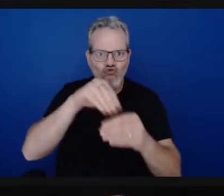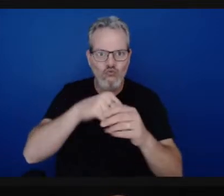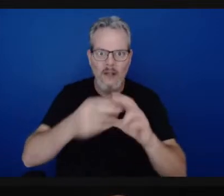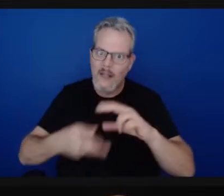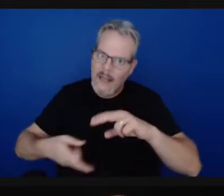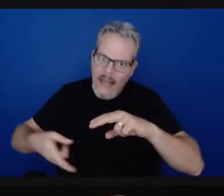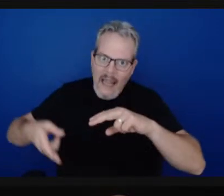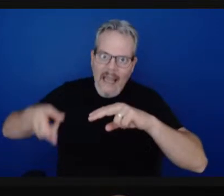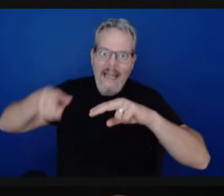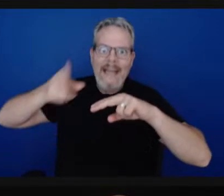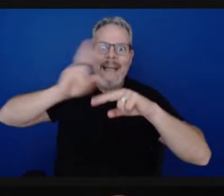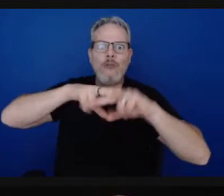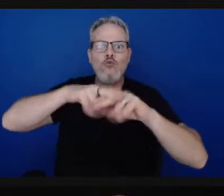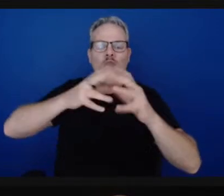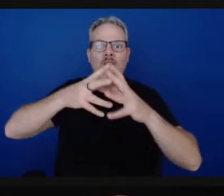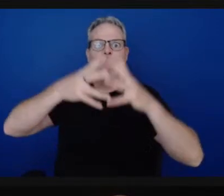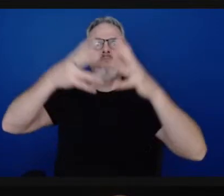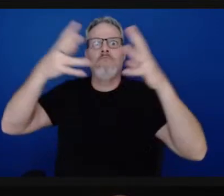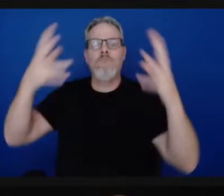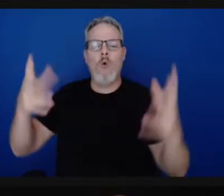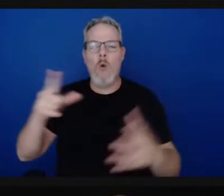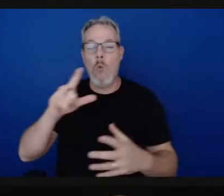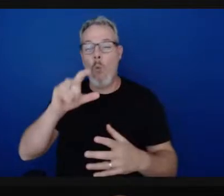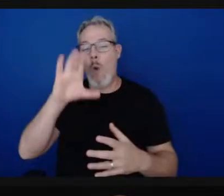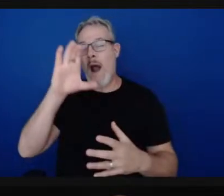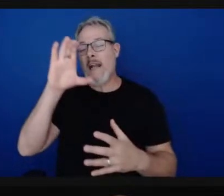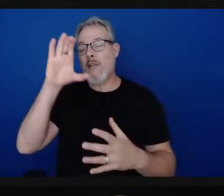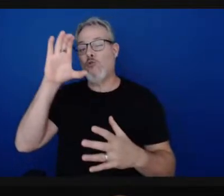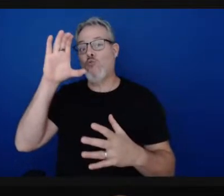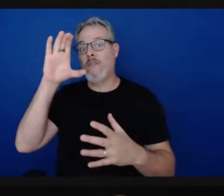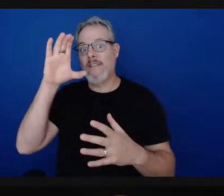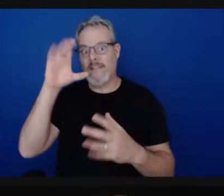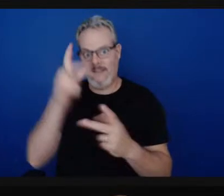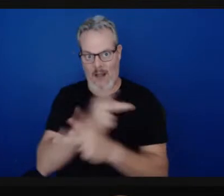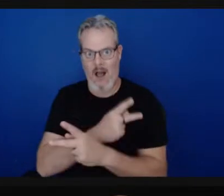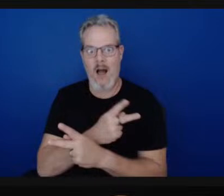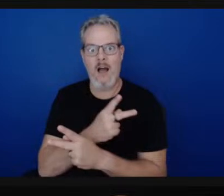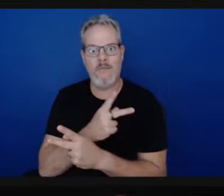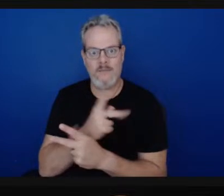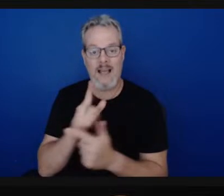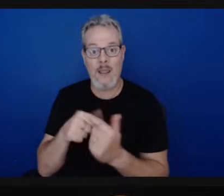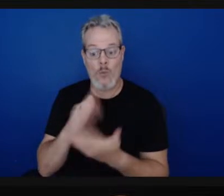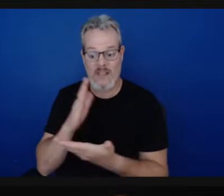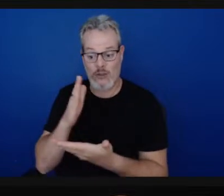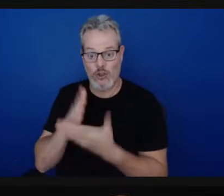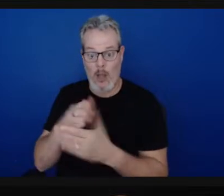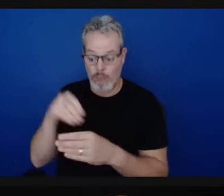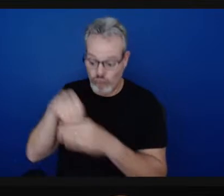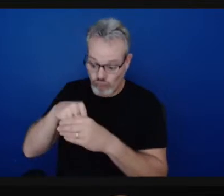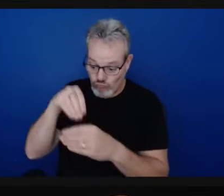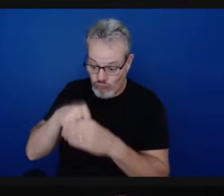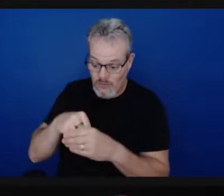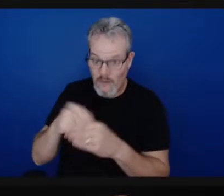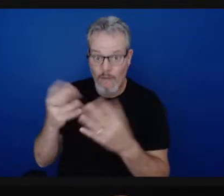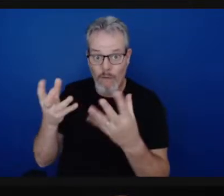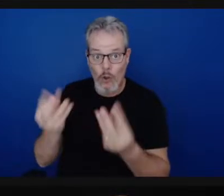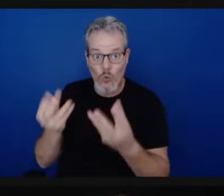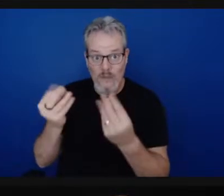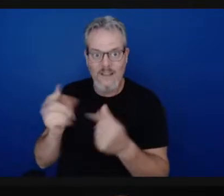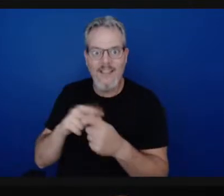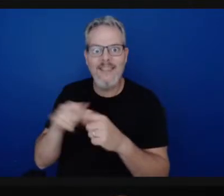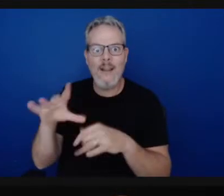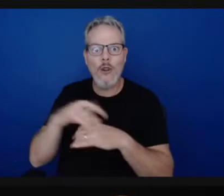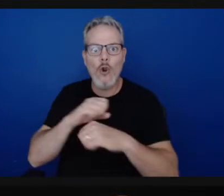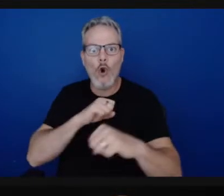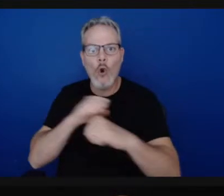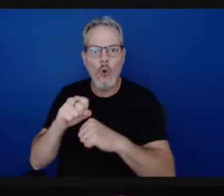100-fold in that area. I think it was over 100-fold in that time. So, and then when they stopped injecting the fluids, the earthquakes also stopped. Right? So